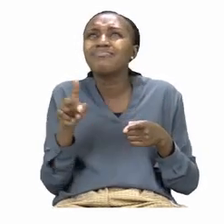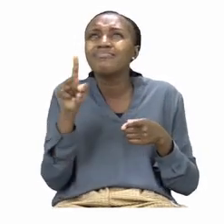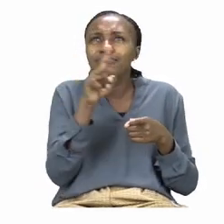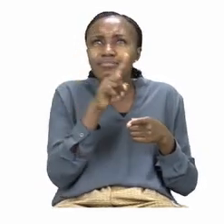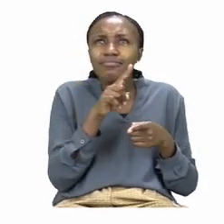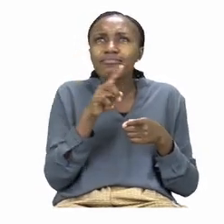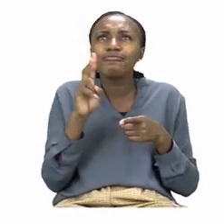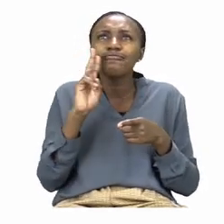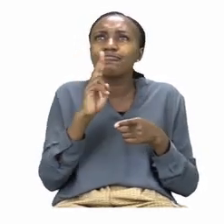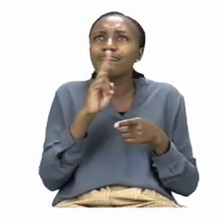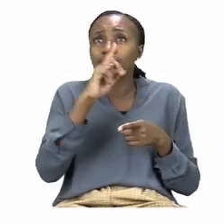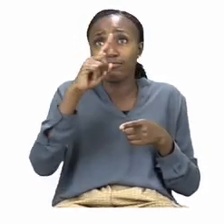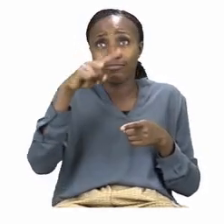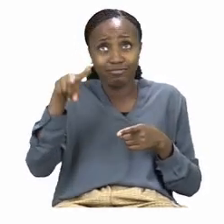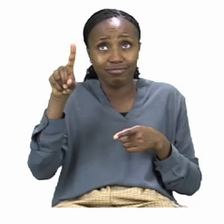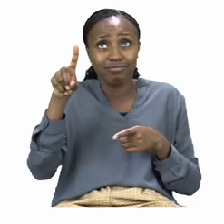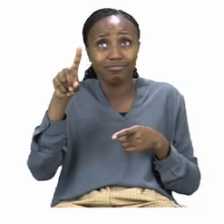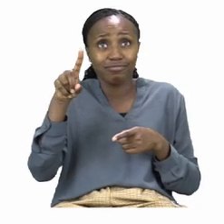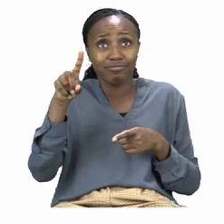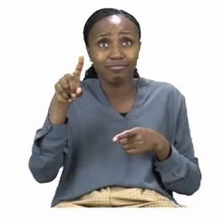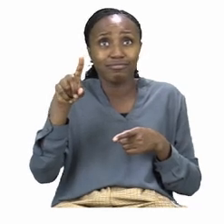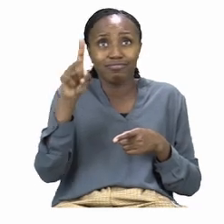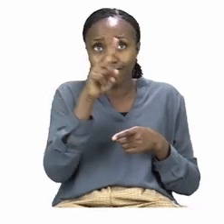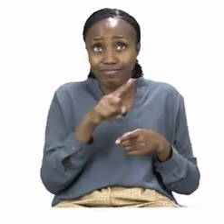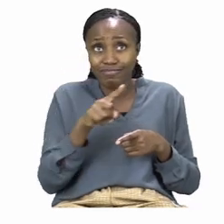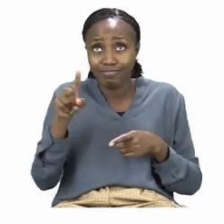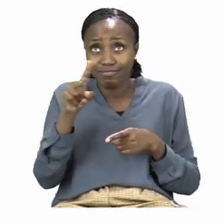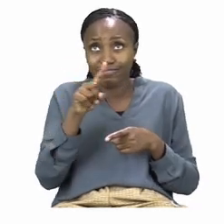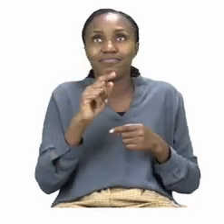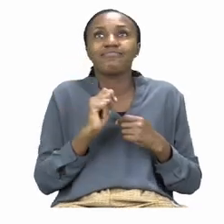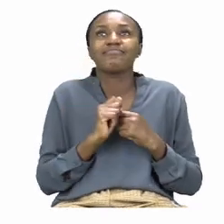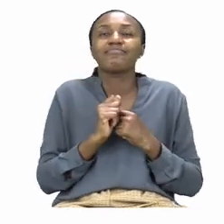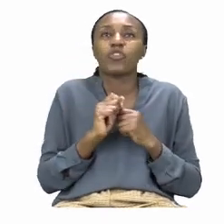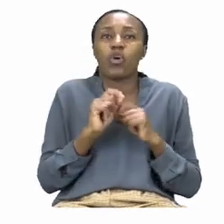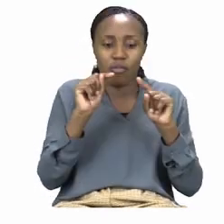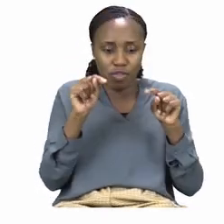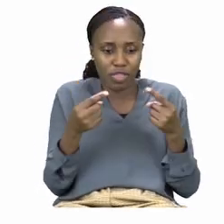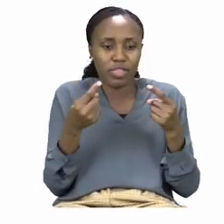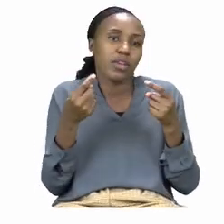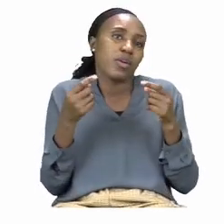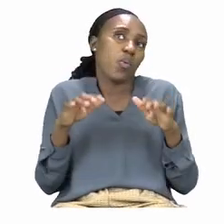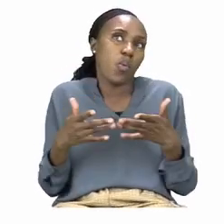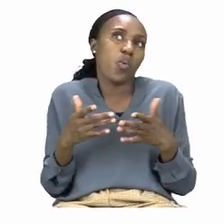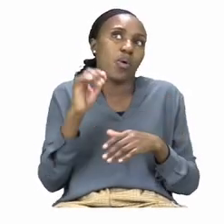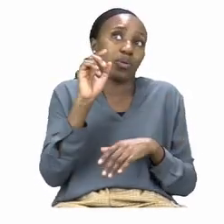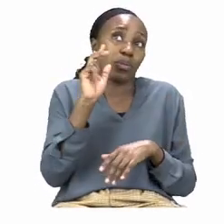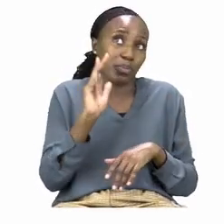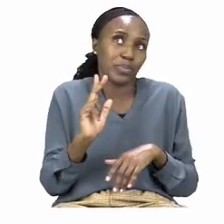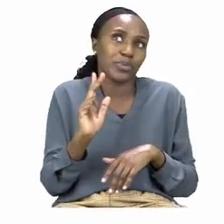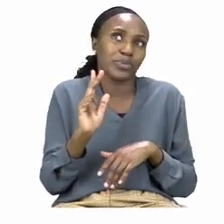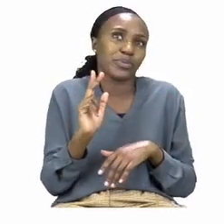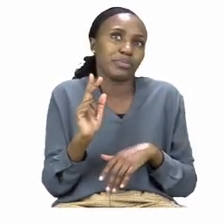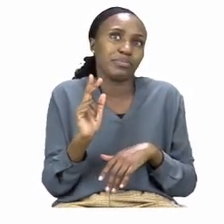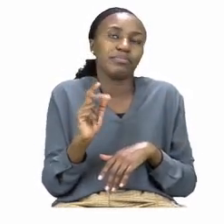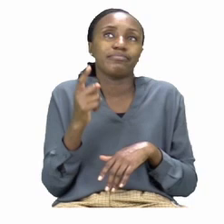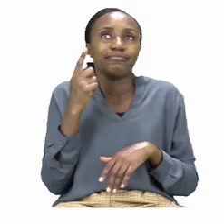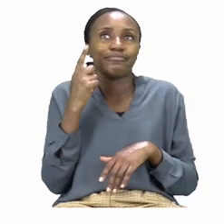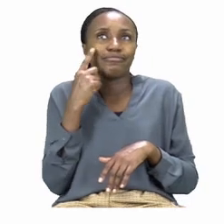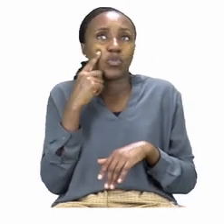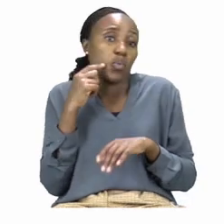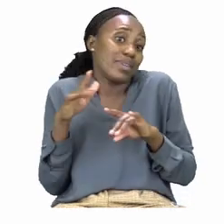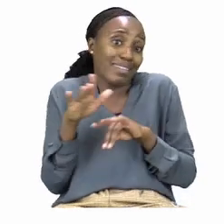verb that matches the naming part of the sentence. Now let's do